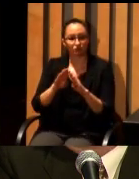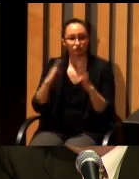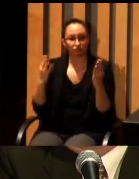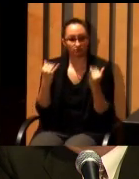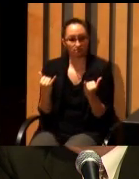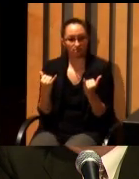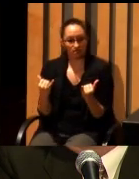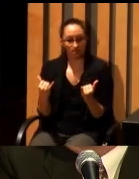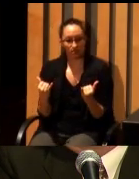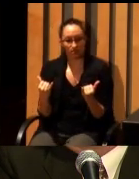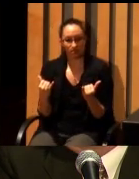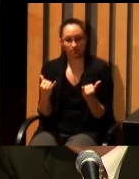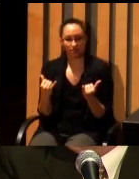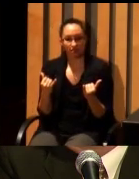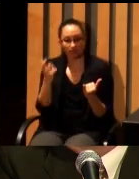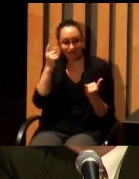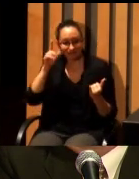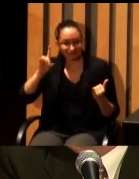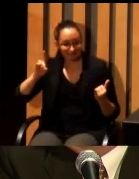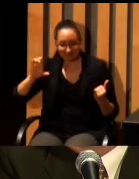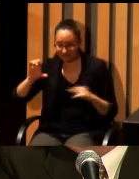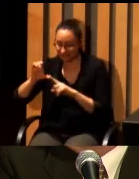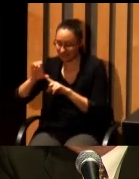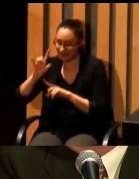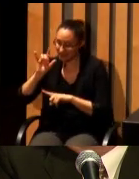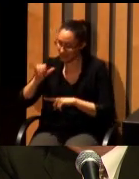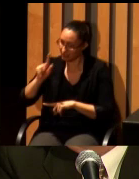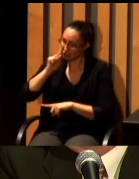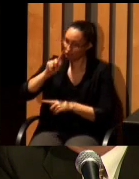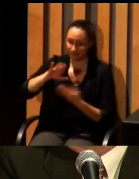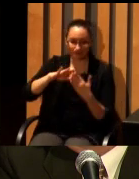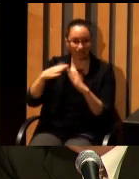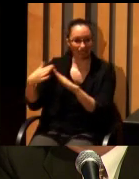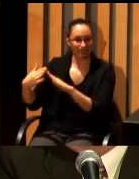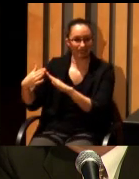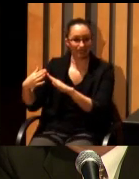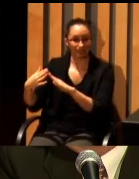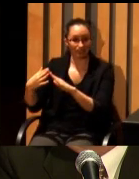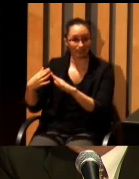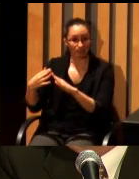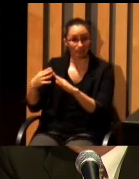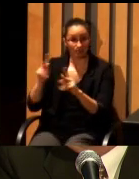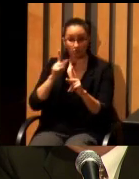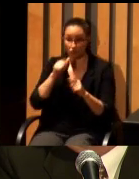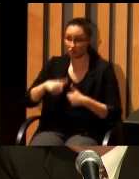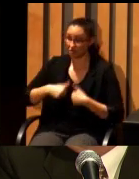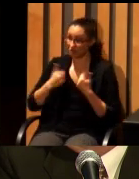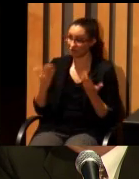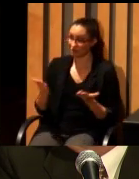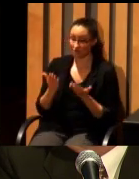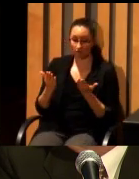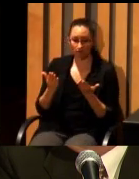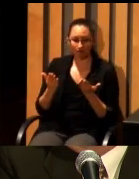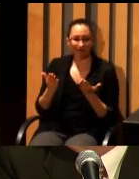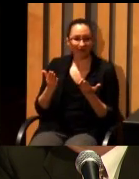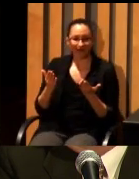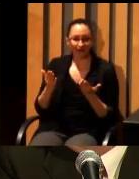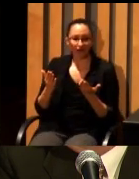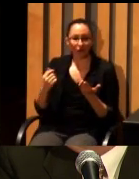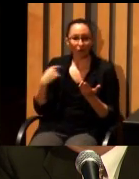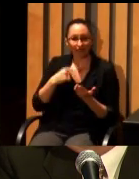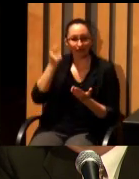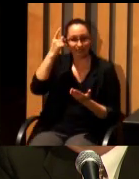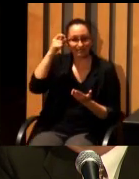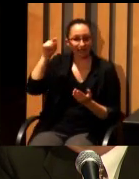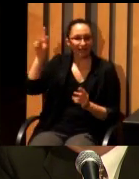of Columbia is a real place. Those of us who live here understand that for much of the country, the district is the